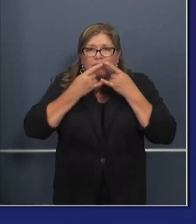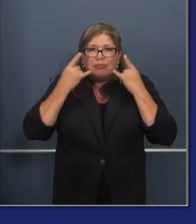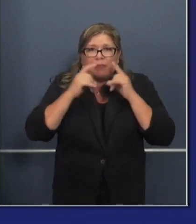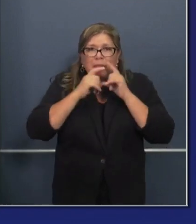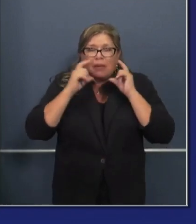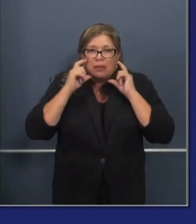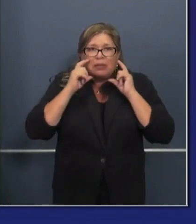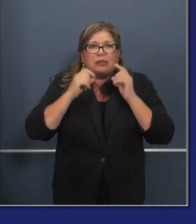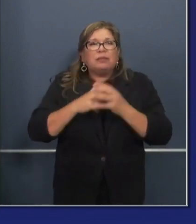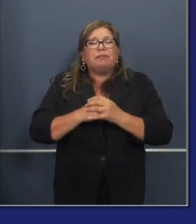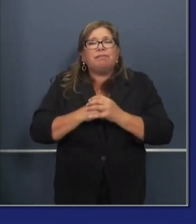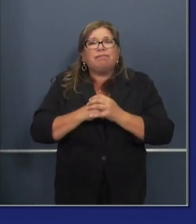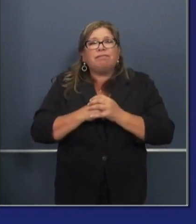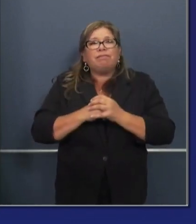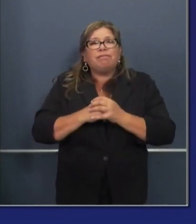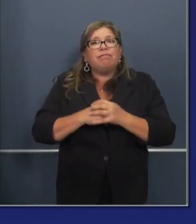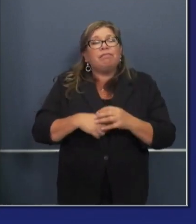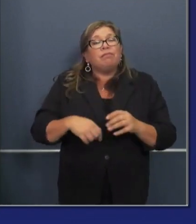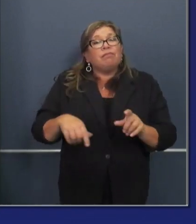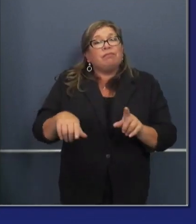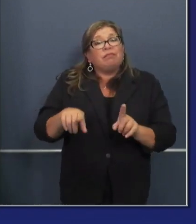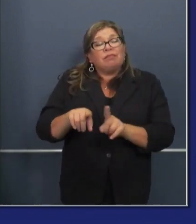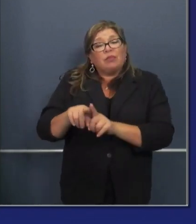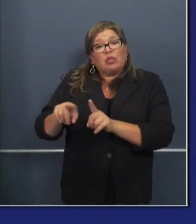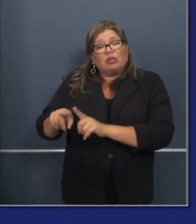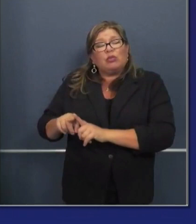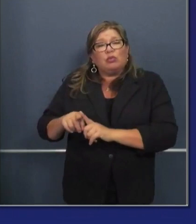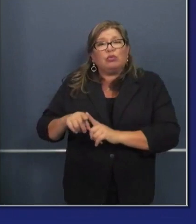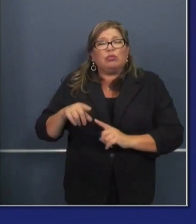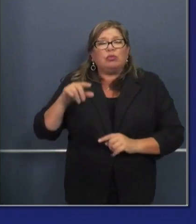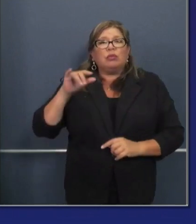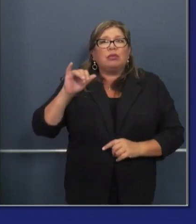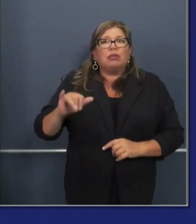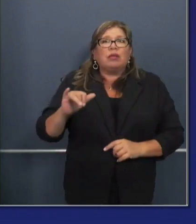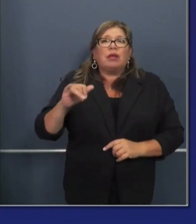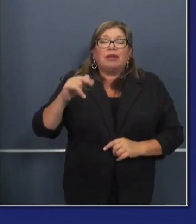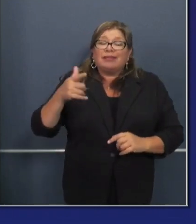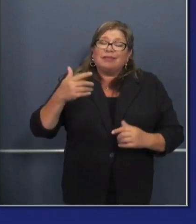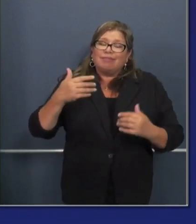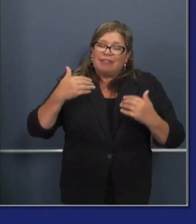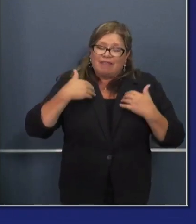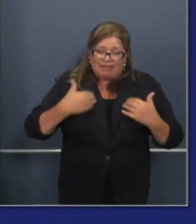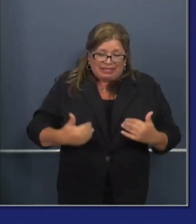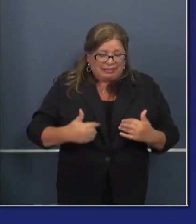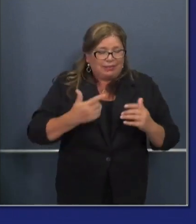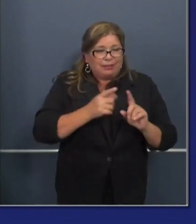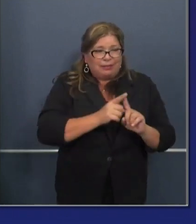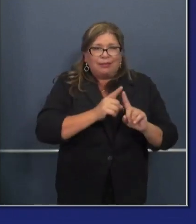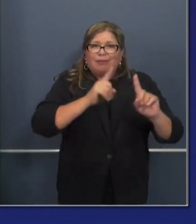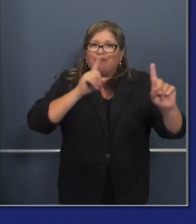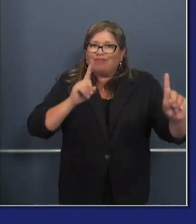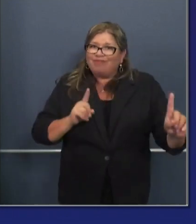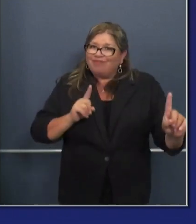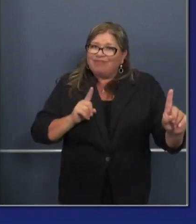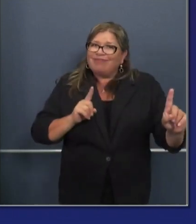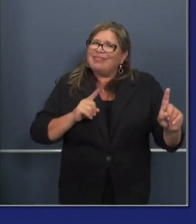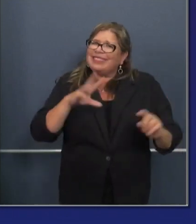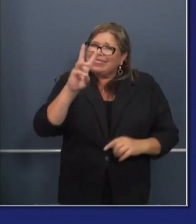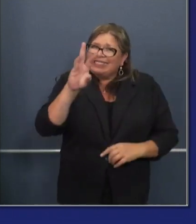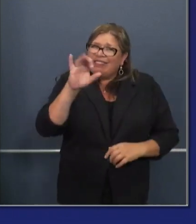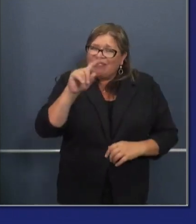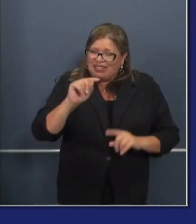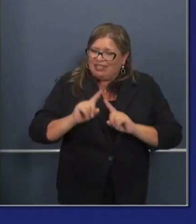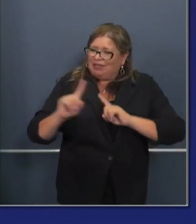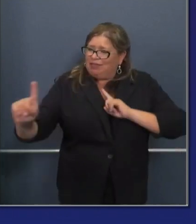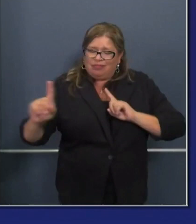of Public Health, the old, now very common sentiment that physically distance makes a difference, that keeping 6 feet